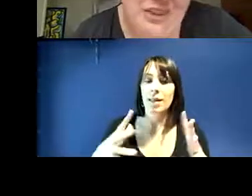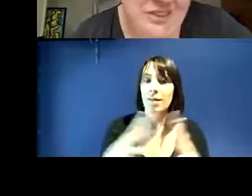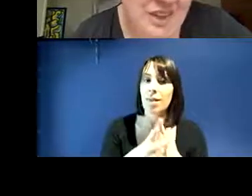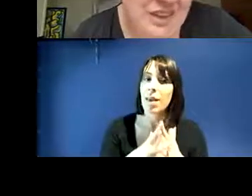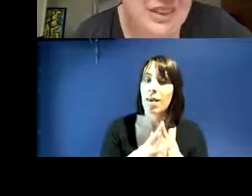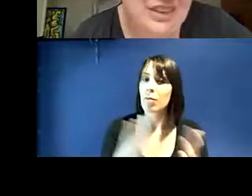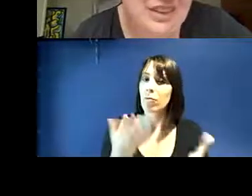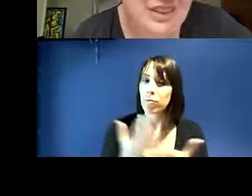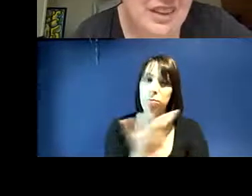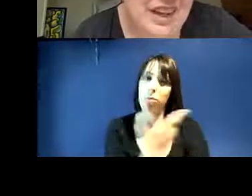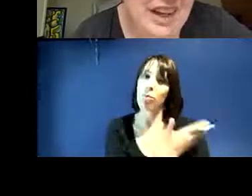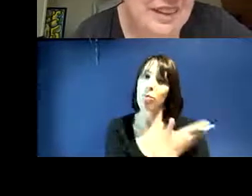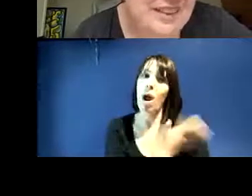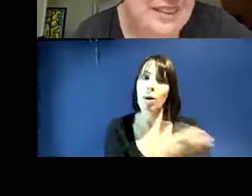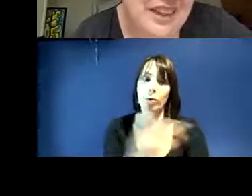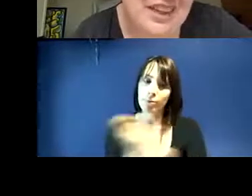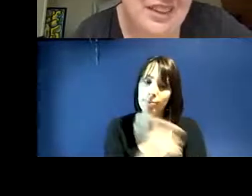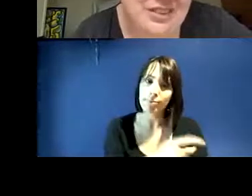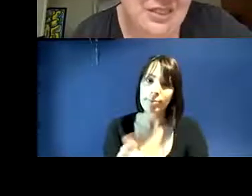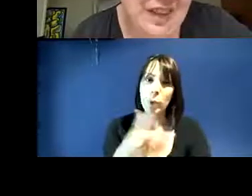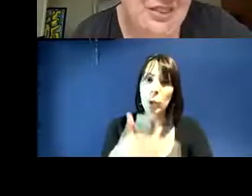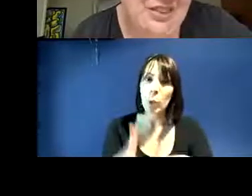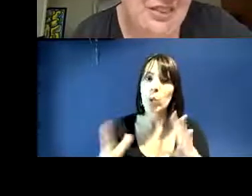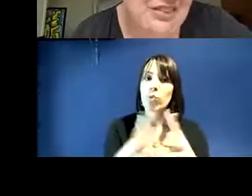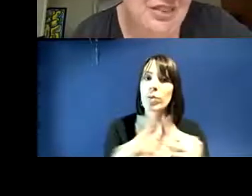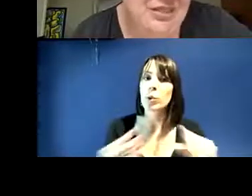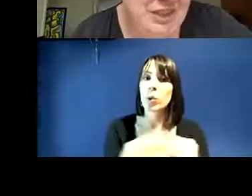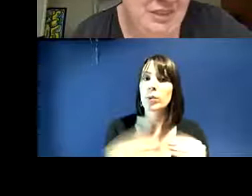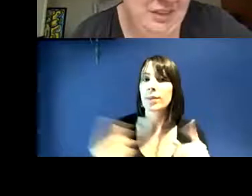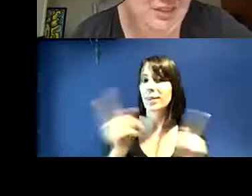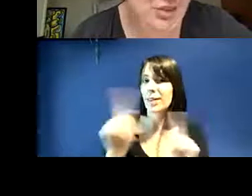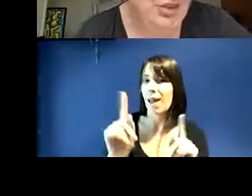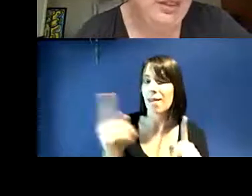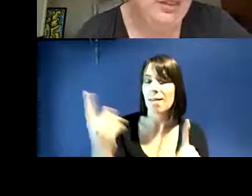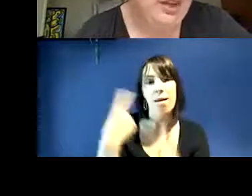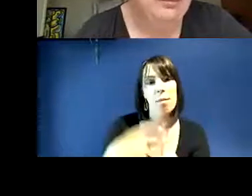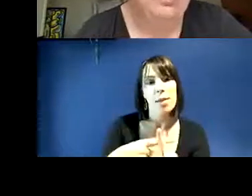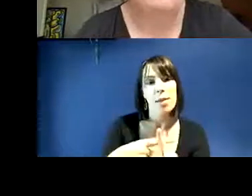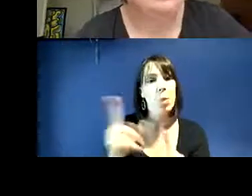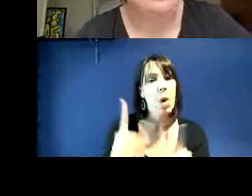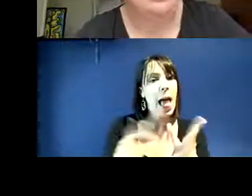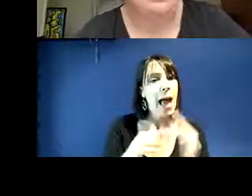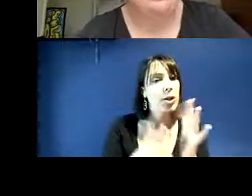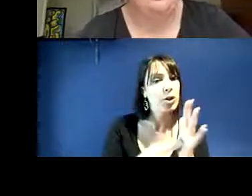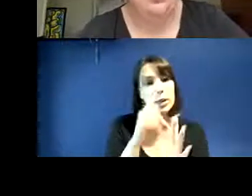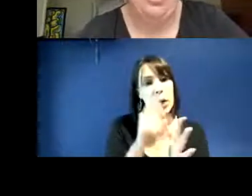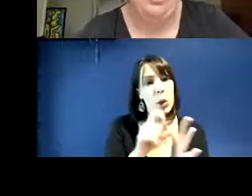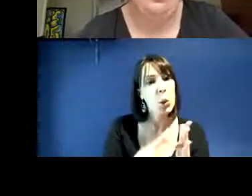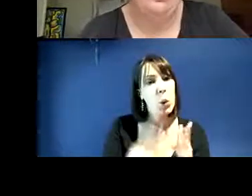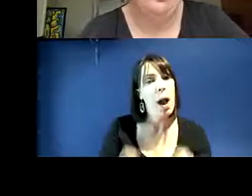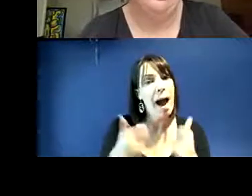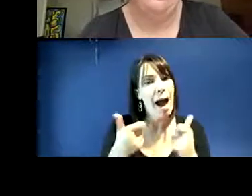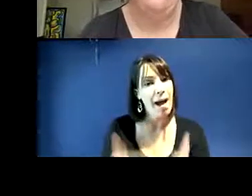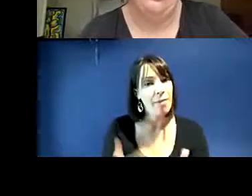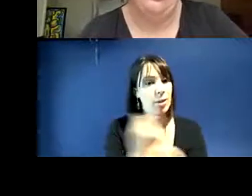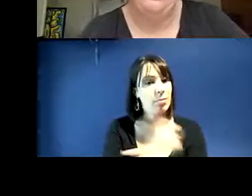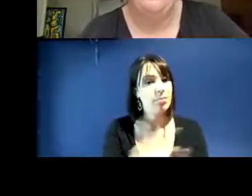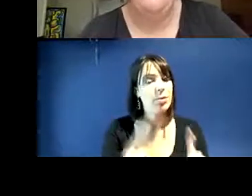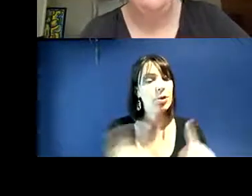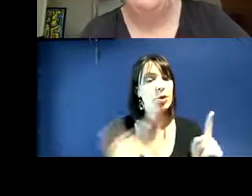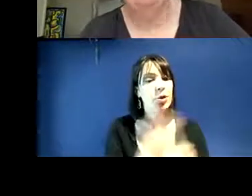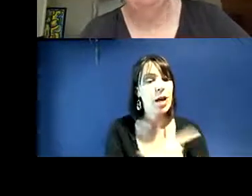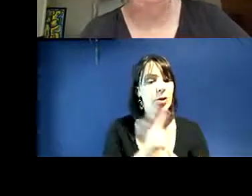over these drivers and essential actions from Change the Story, particularly in the context for